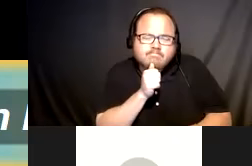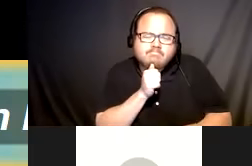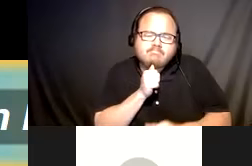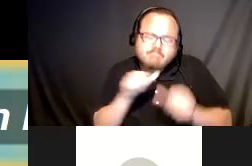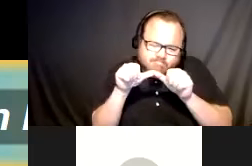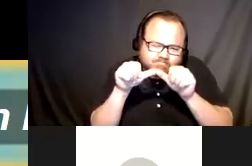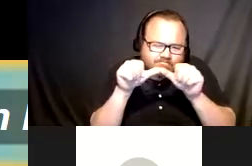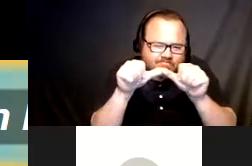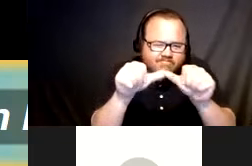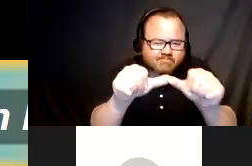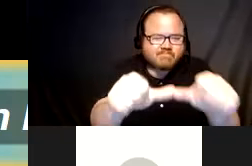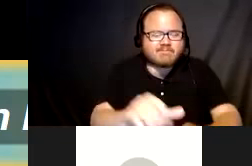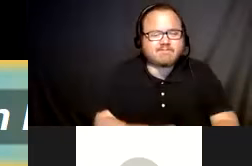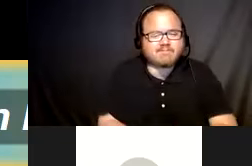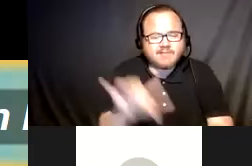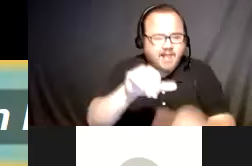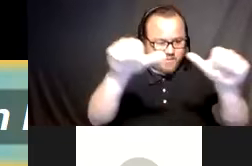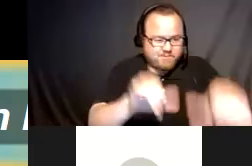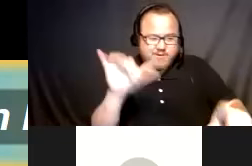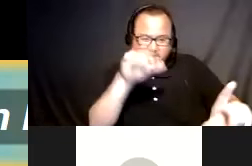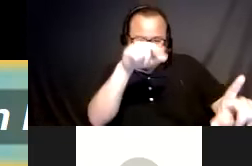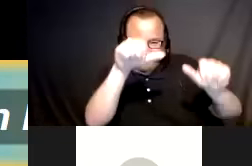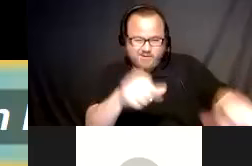there, like the poster says.